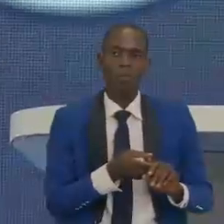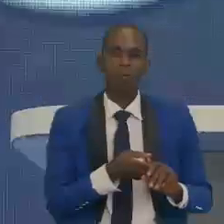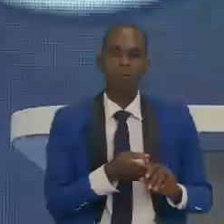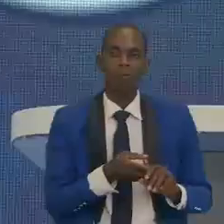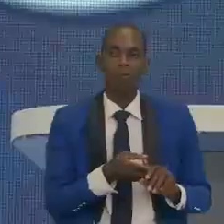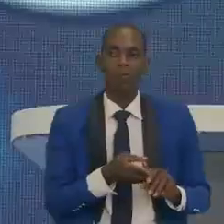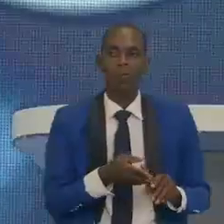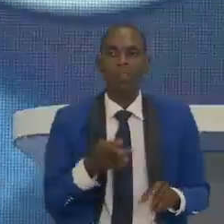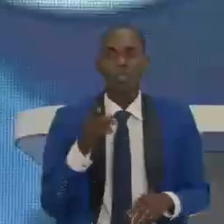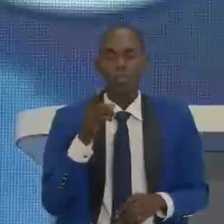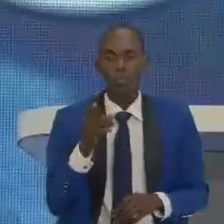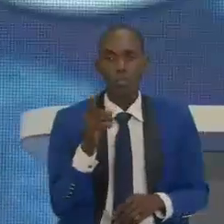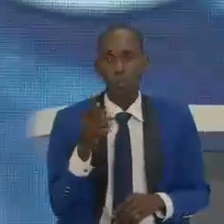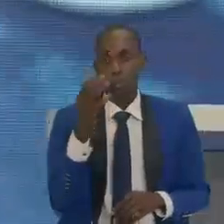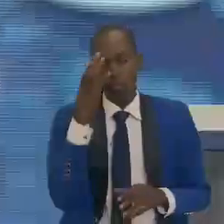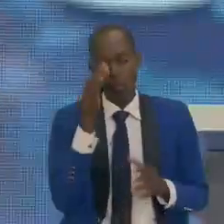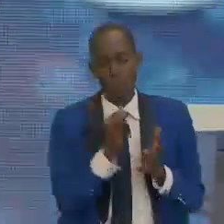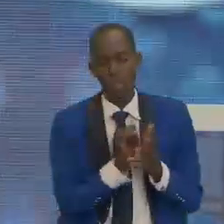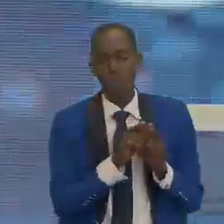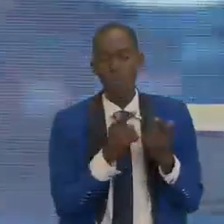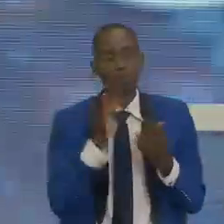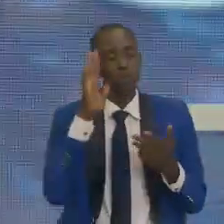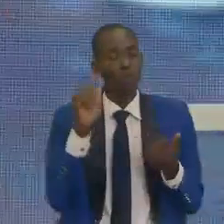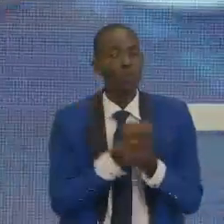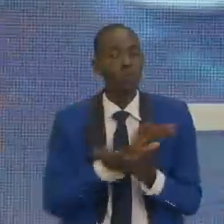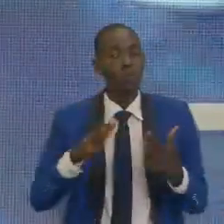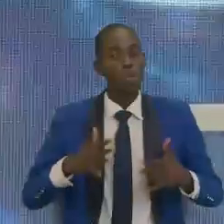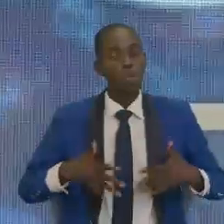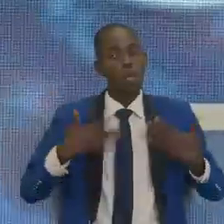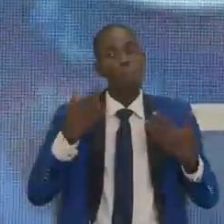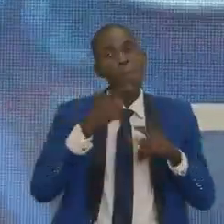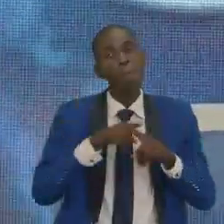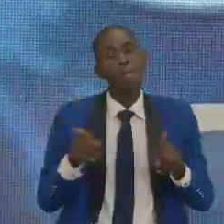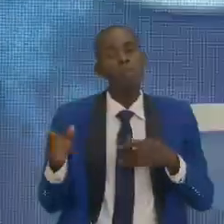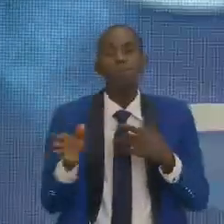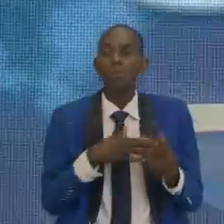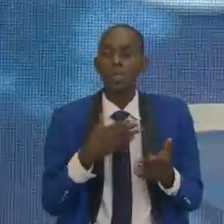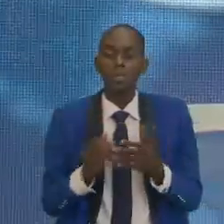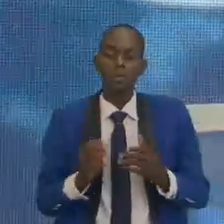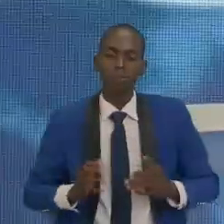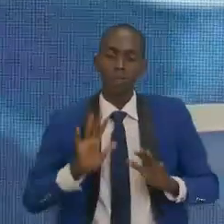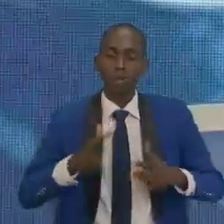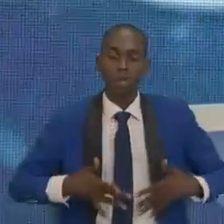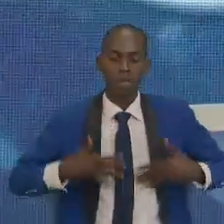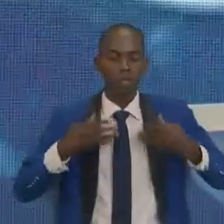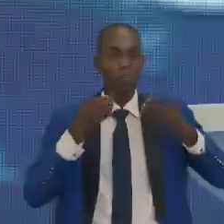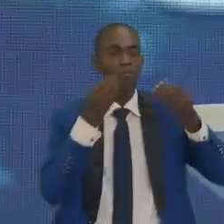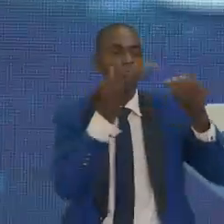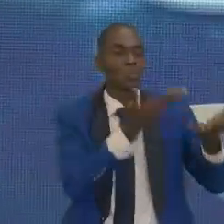You know it will destroy your life, but you put your life in their hand because you're afraid of them.